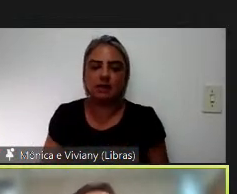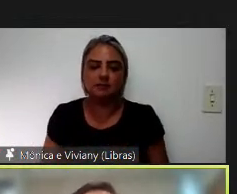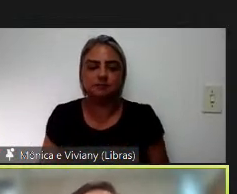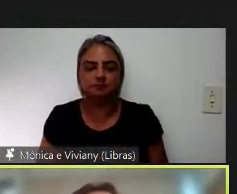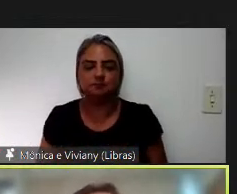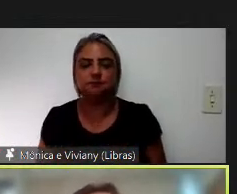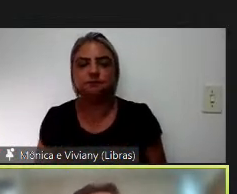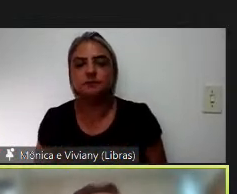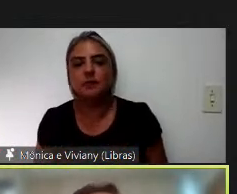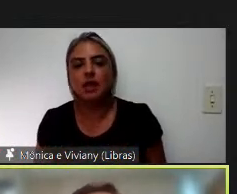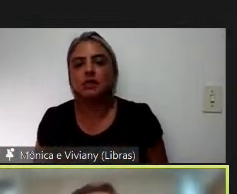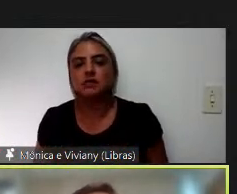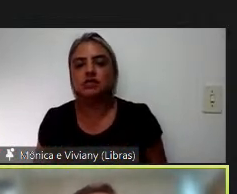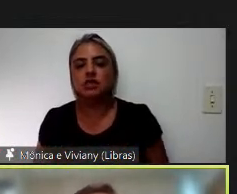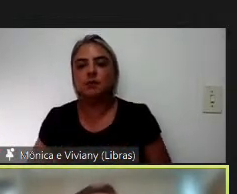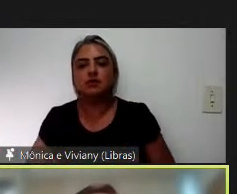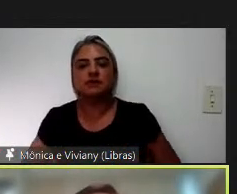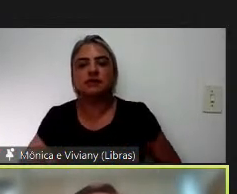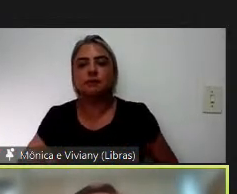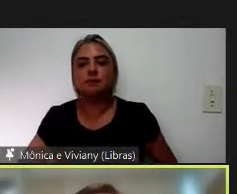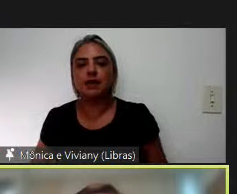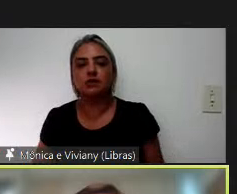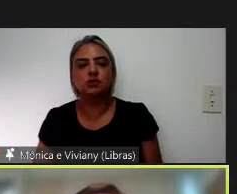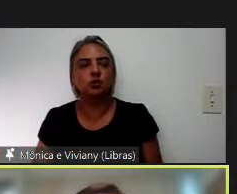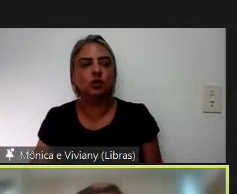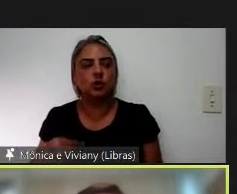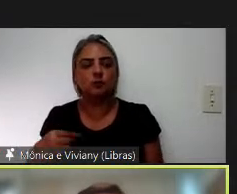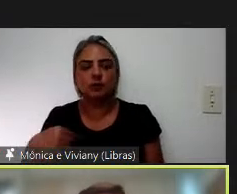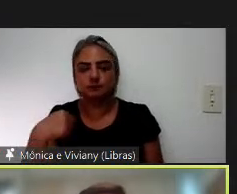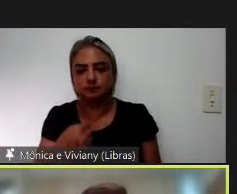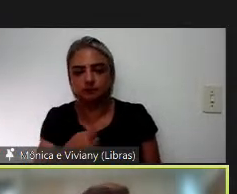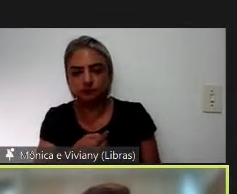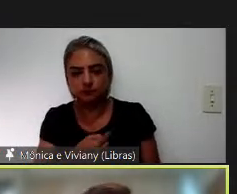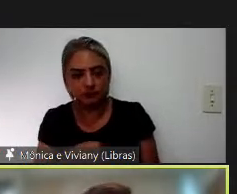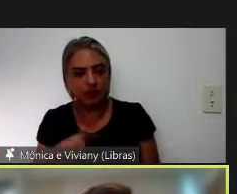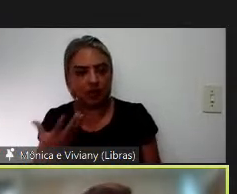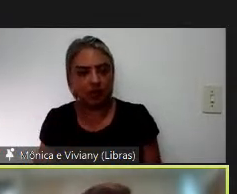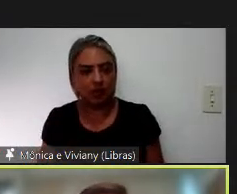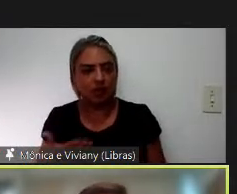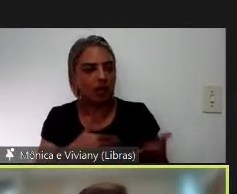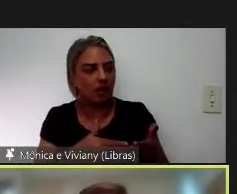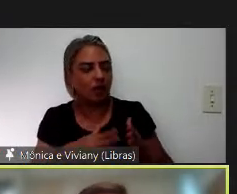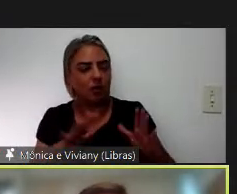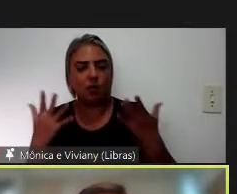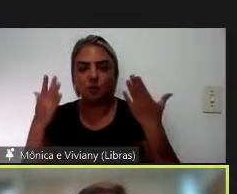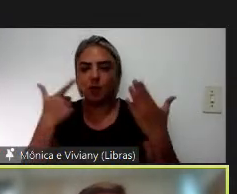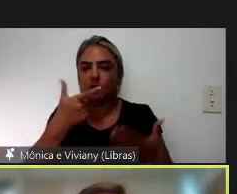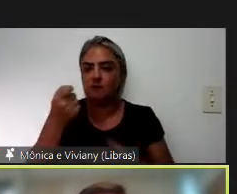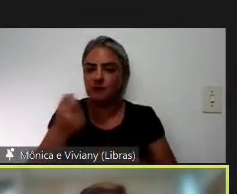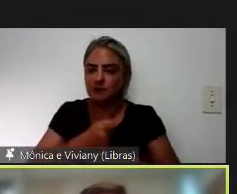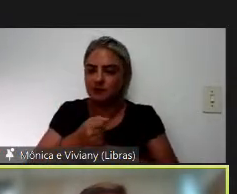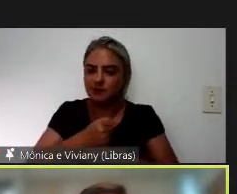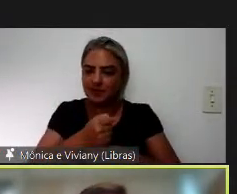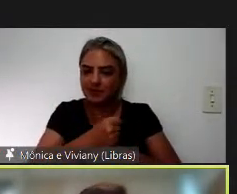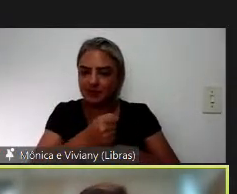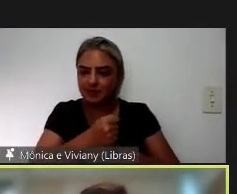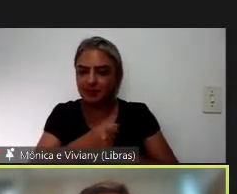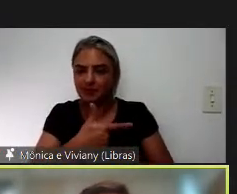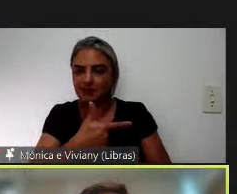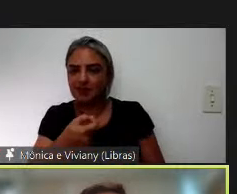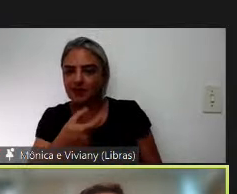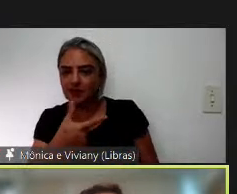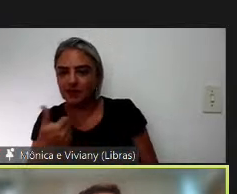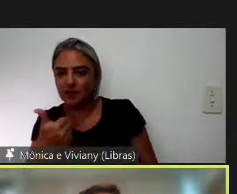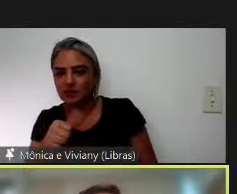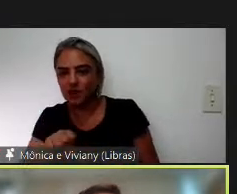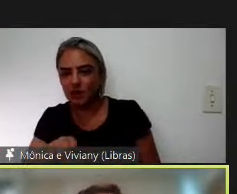as highlighted in that. So before I enter in the primary attention, this